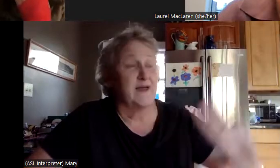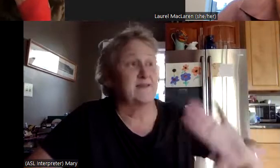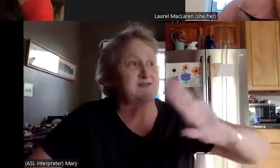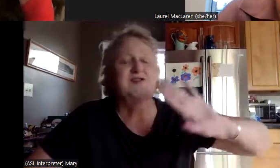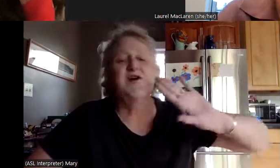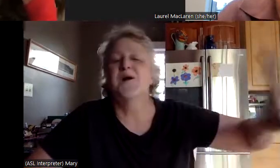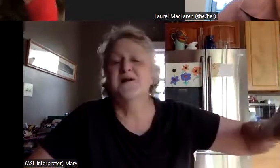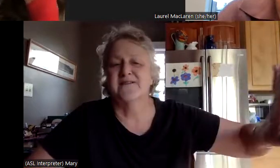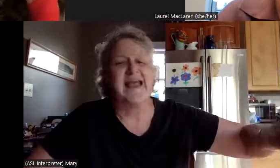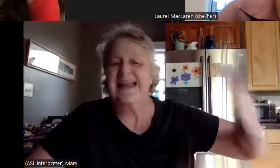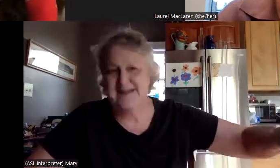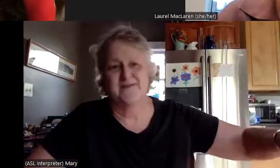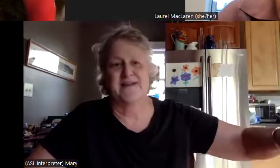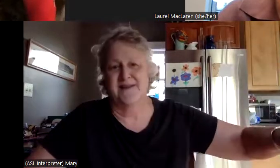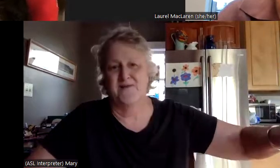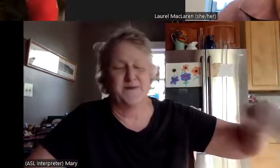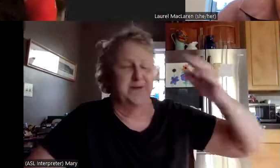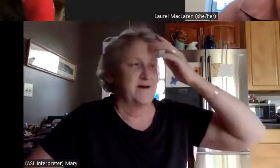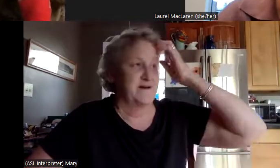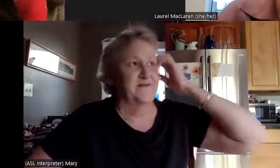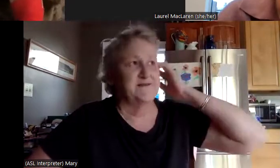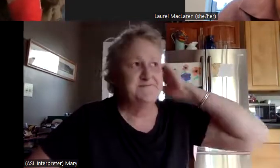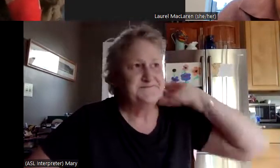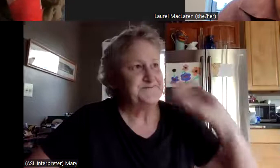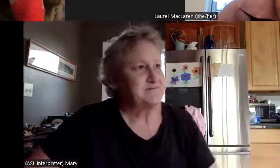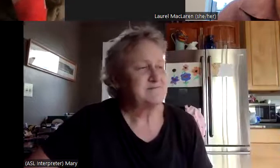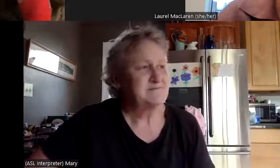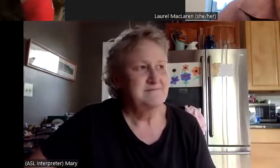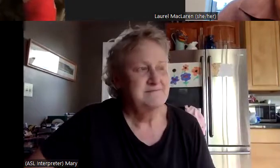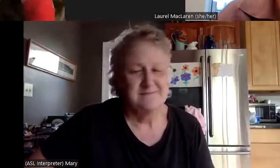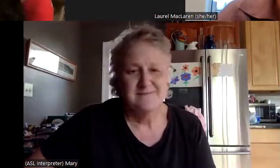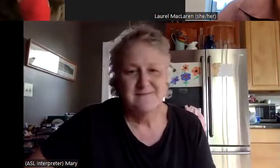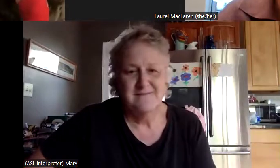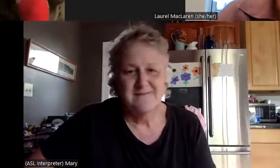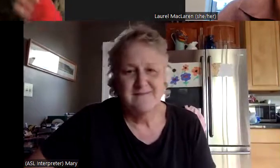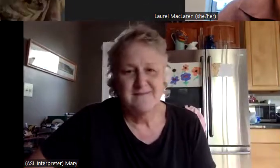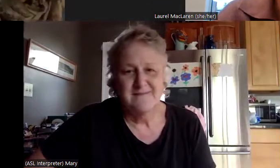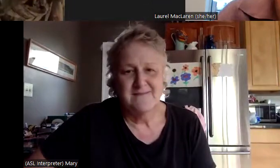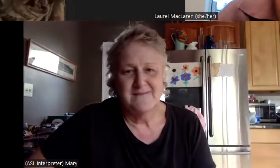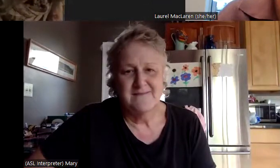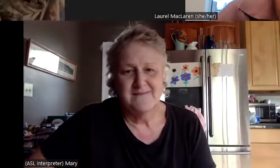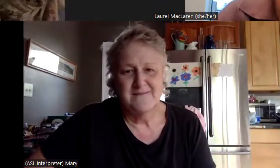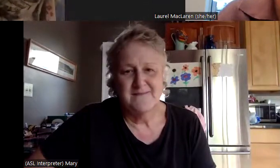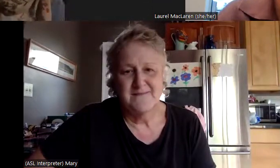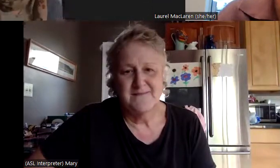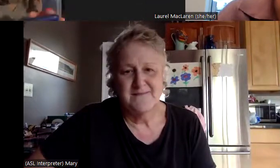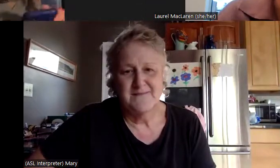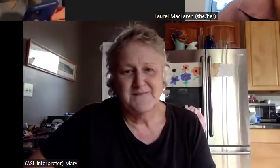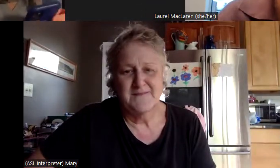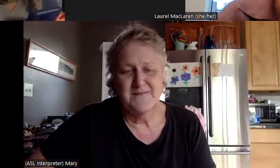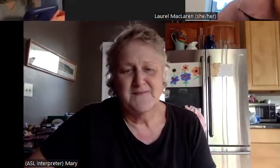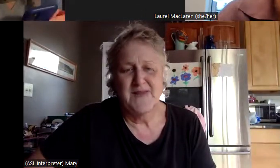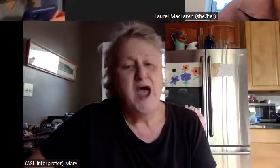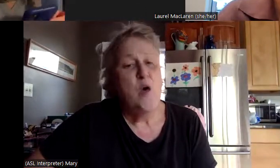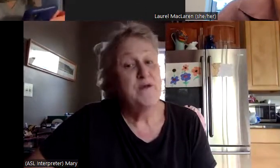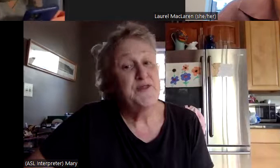no, like there's no Well, part of she's- any of that I want to be a part of. She's brave to pick up a snake because even if they're not poisonous, yeah. they can still